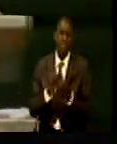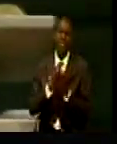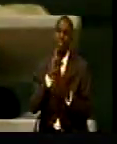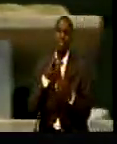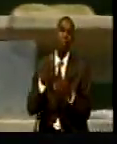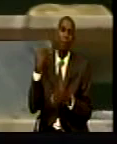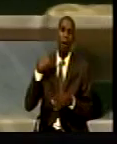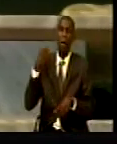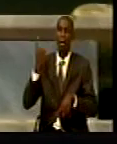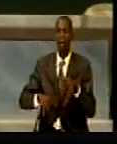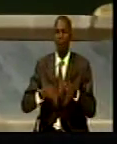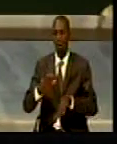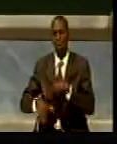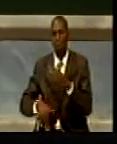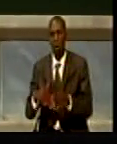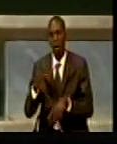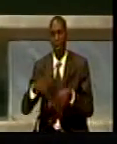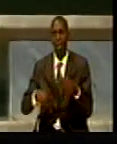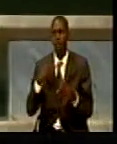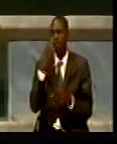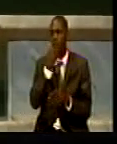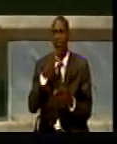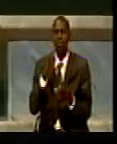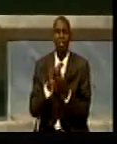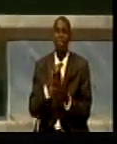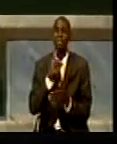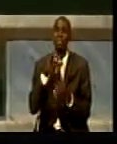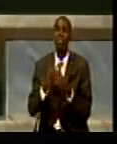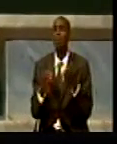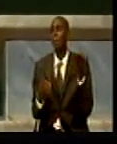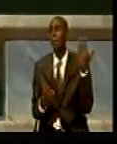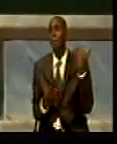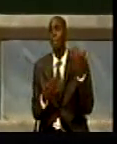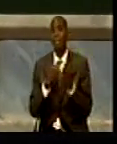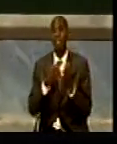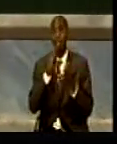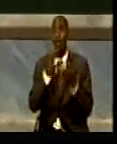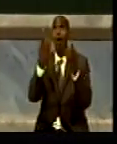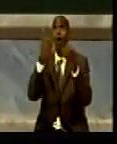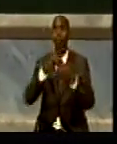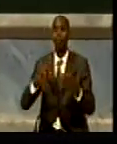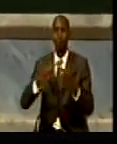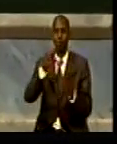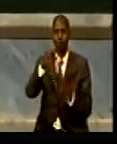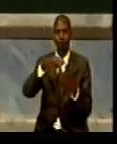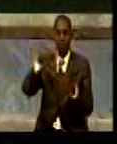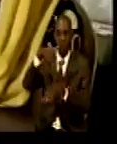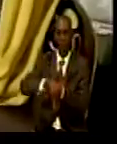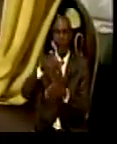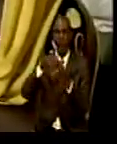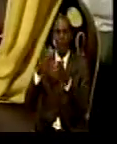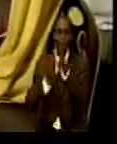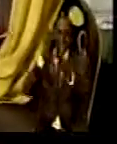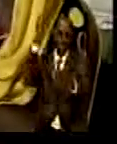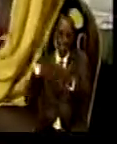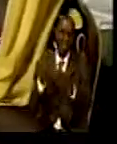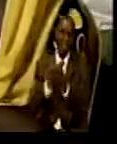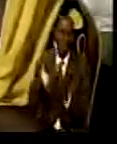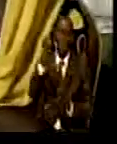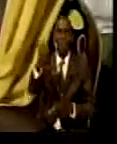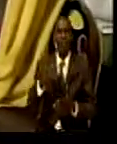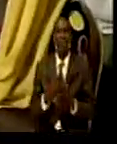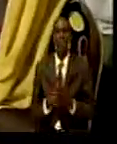run, that will pass away. It is coming to you tonight in Jesus' name.